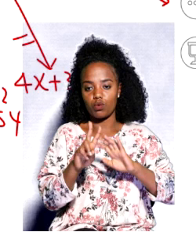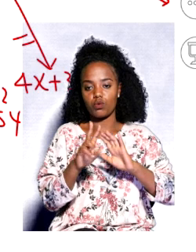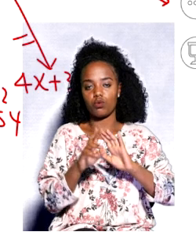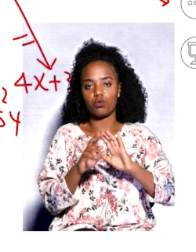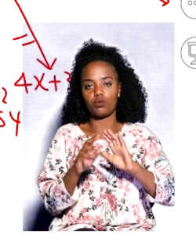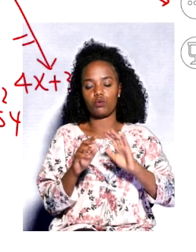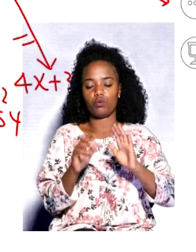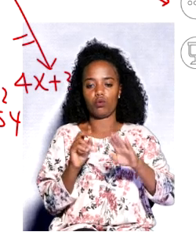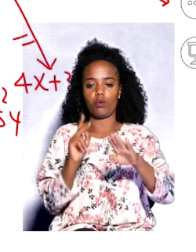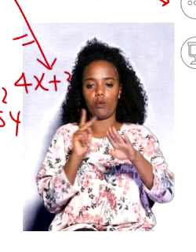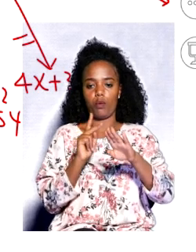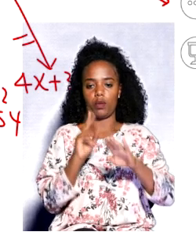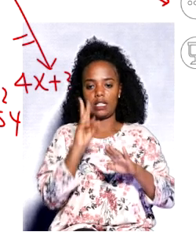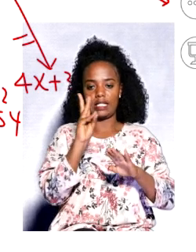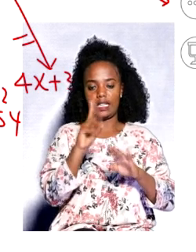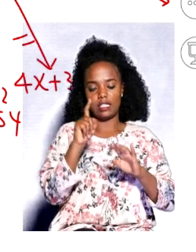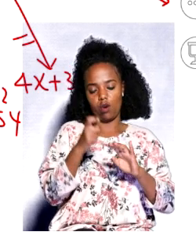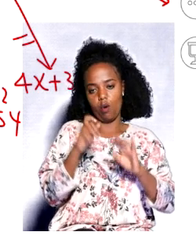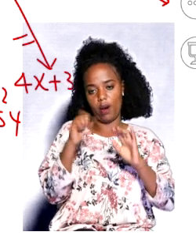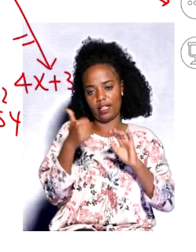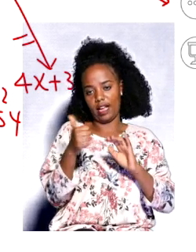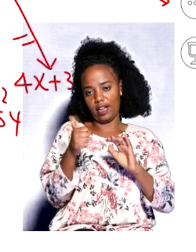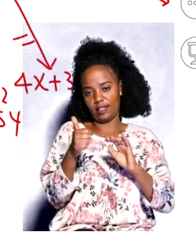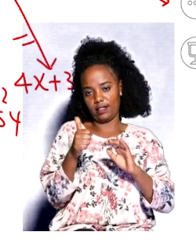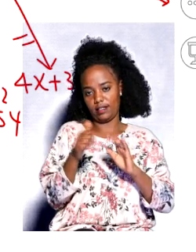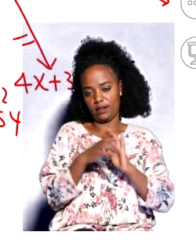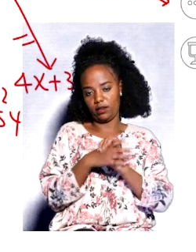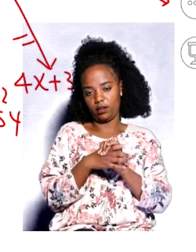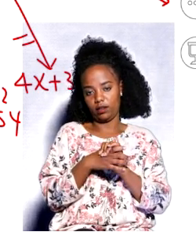for corner point 6, 10,